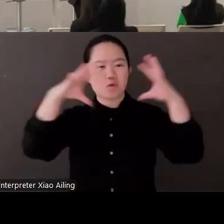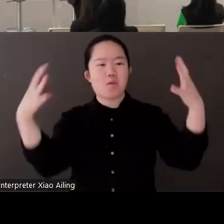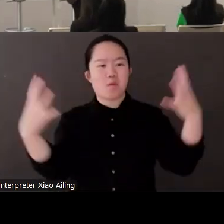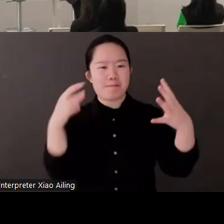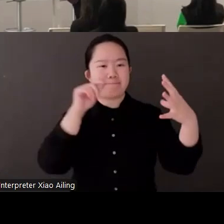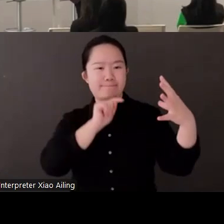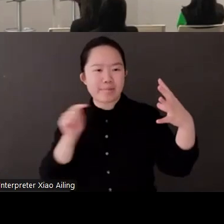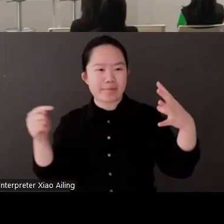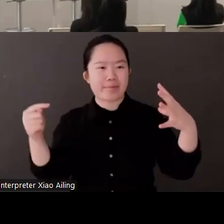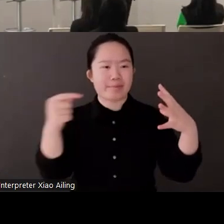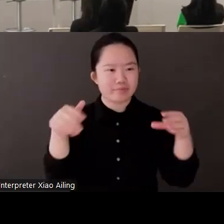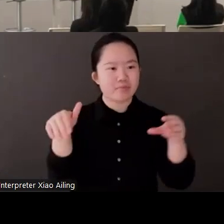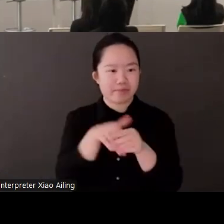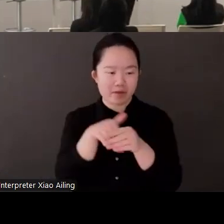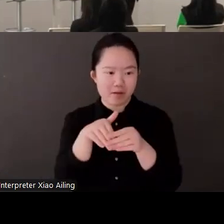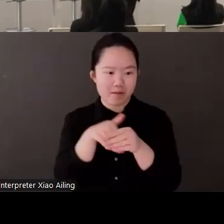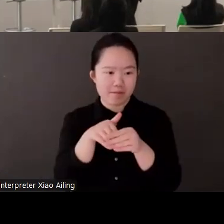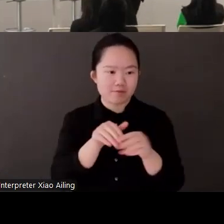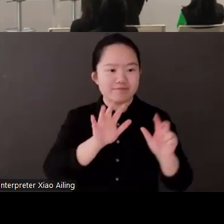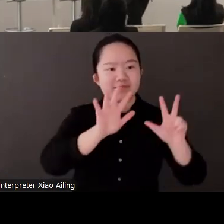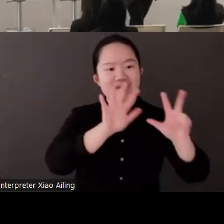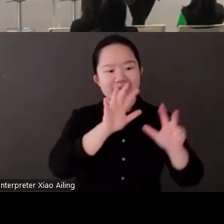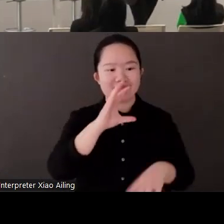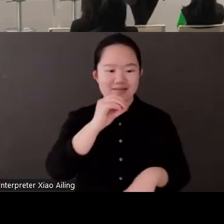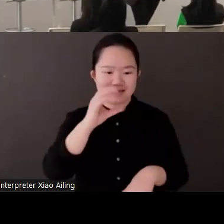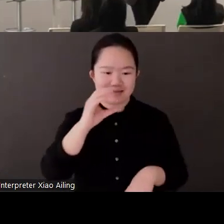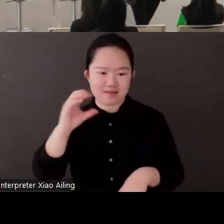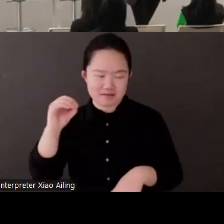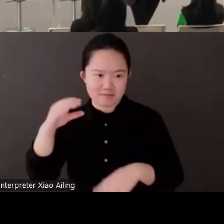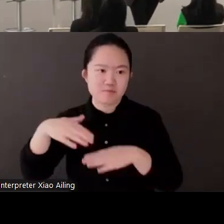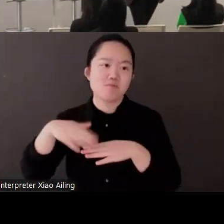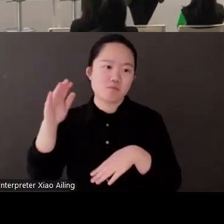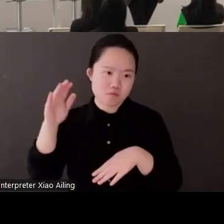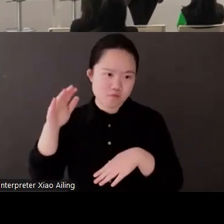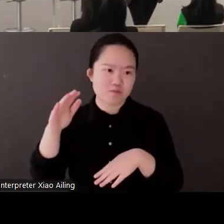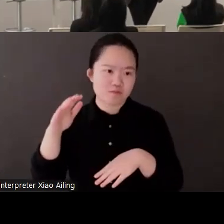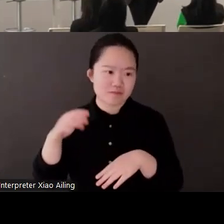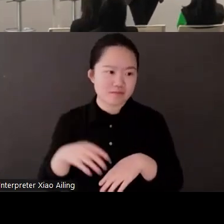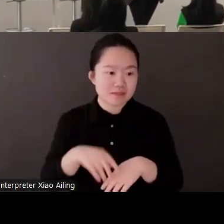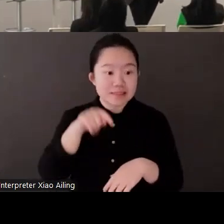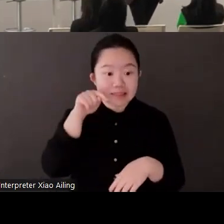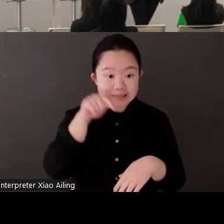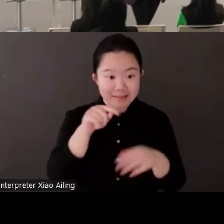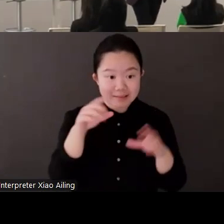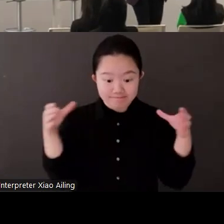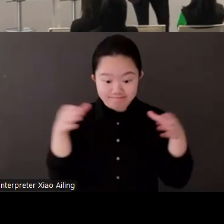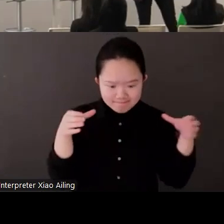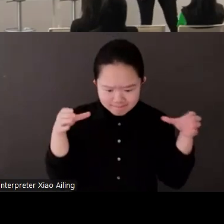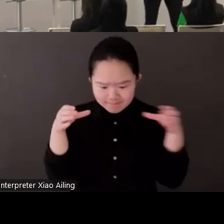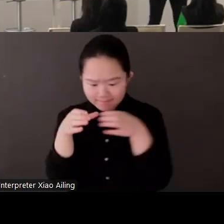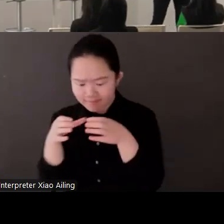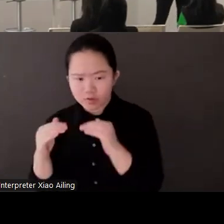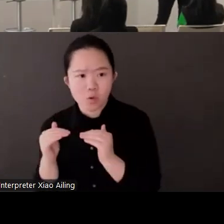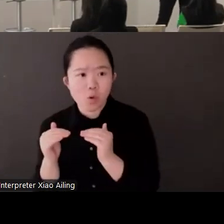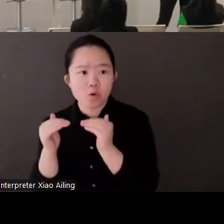members. That might not seem that much, but we also have over 200 organizational members. An organization can be anything